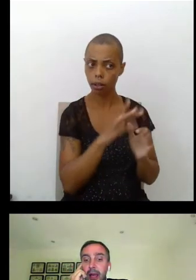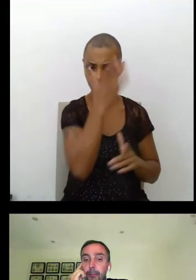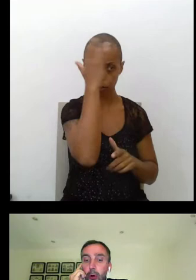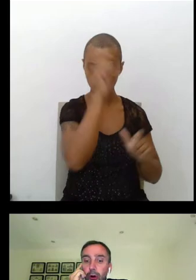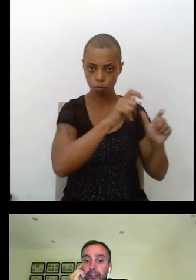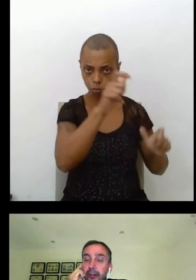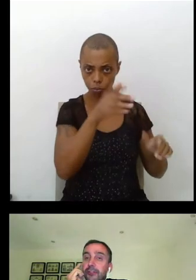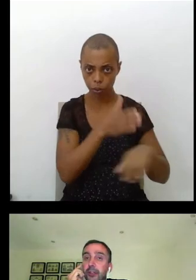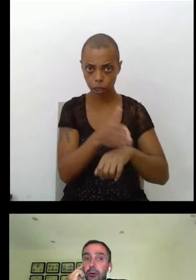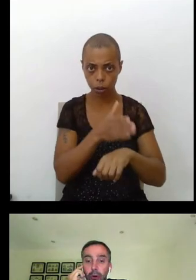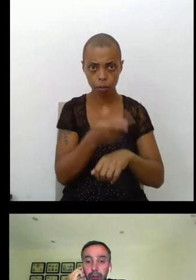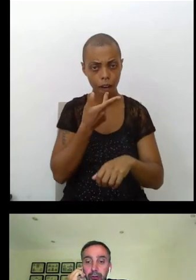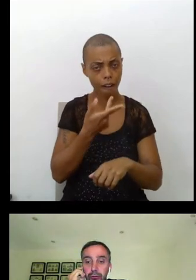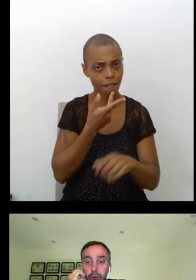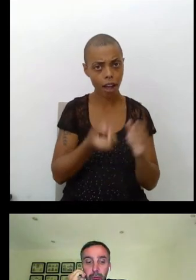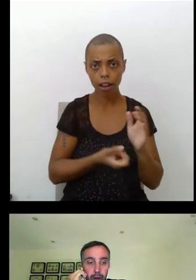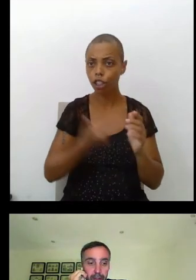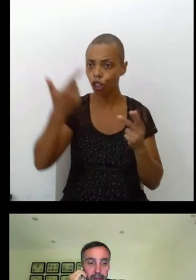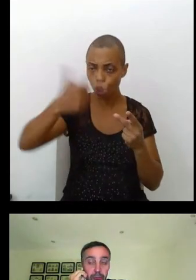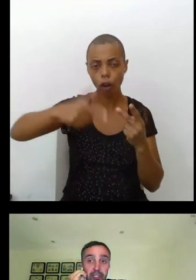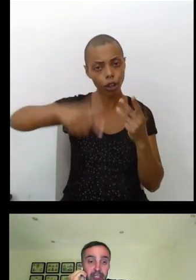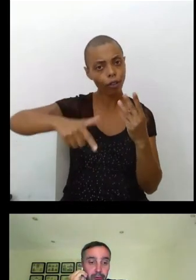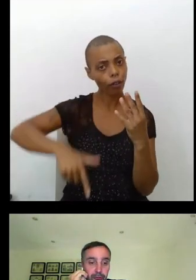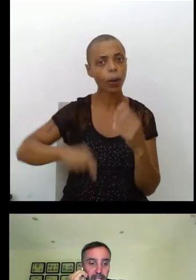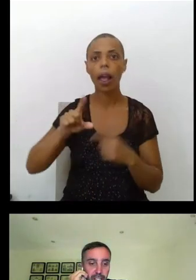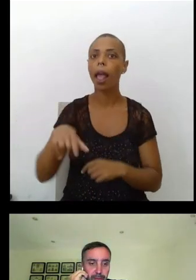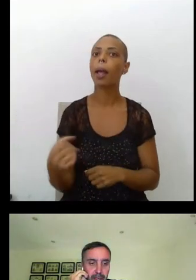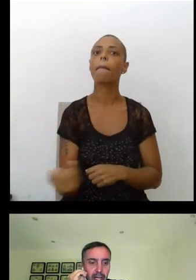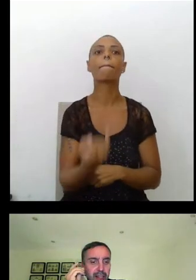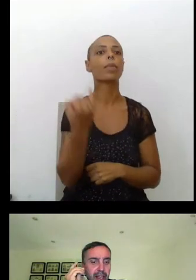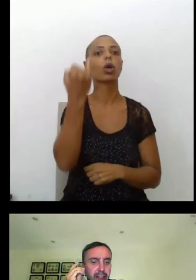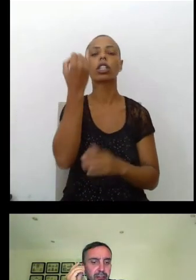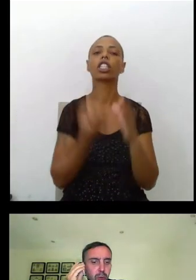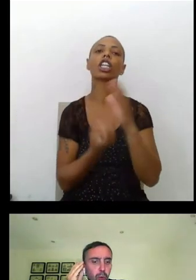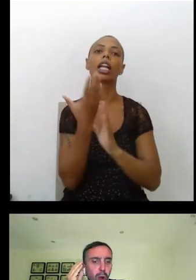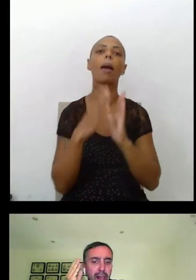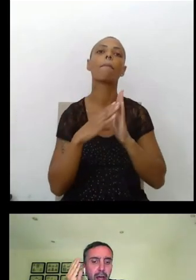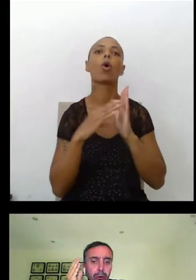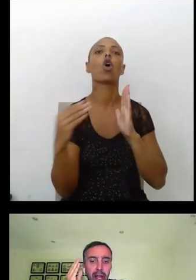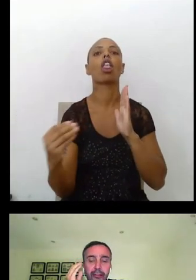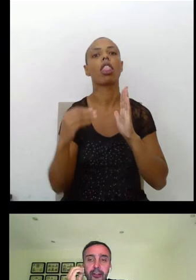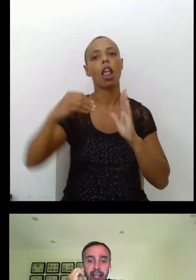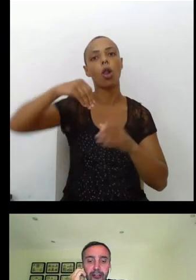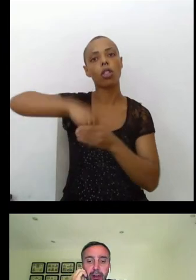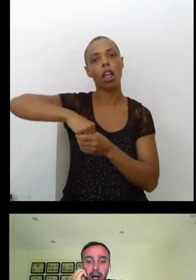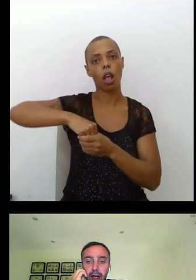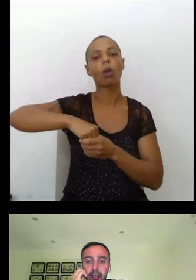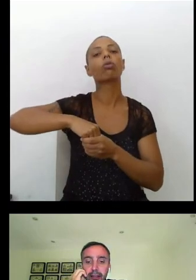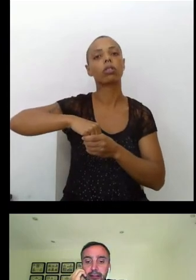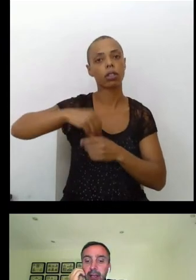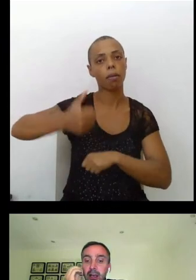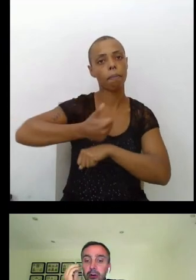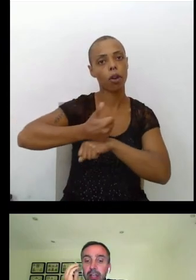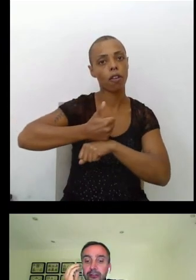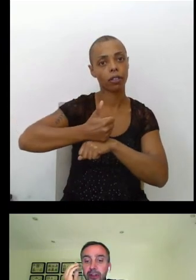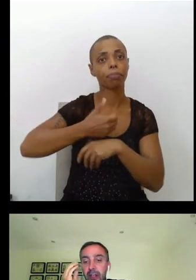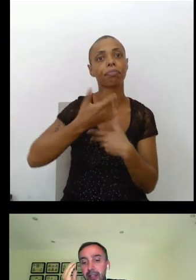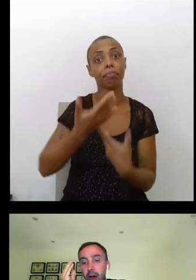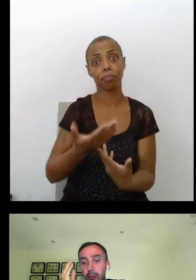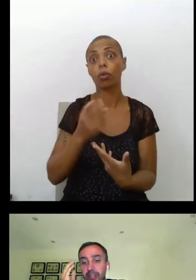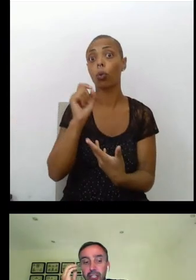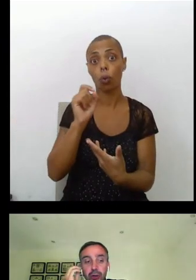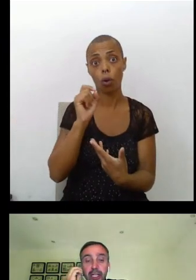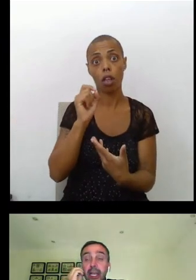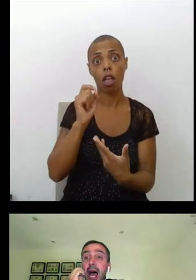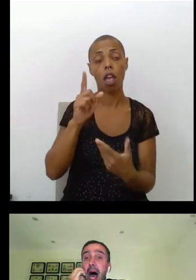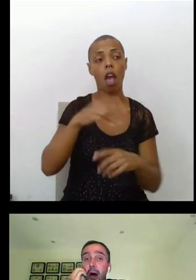the importance of so-called Role Models within the profession that is well known and successful architects who live